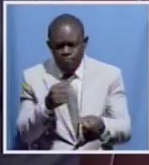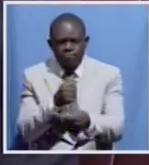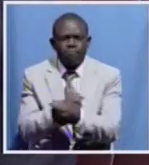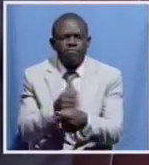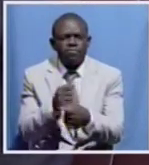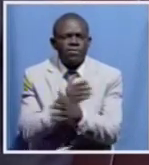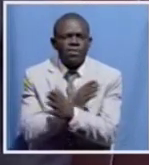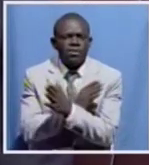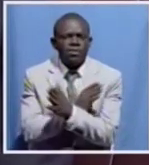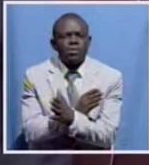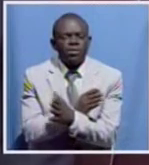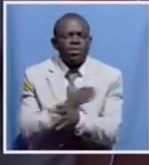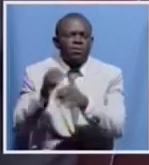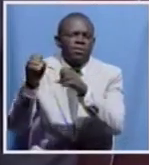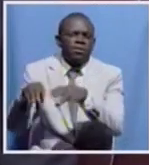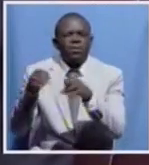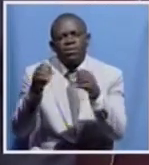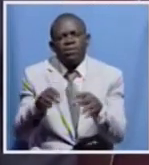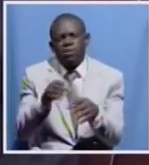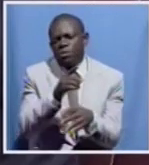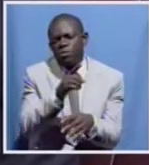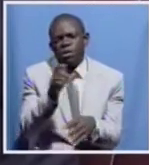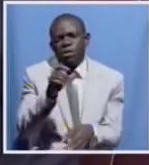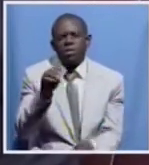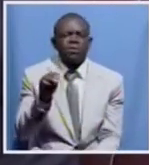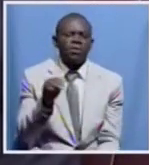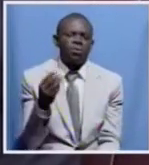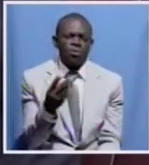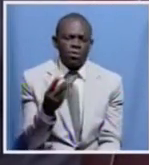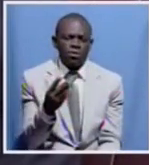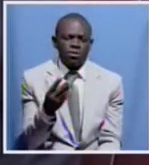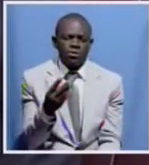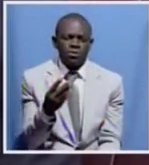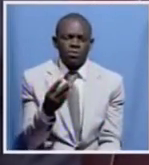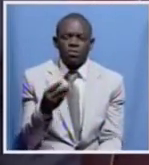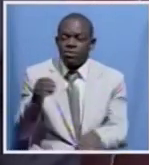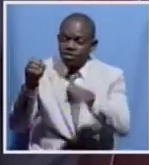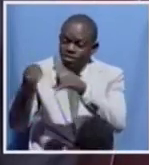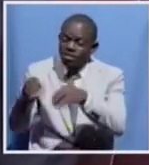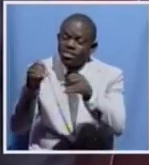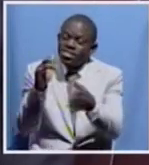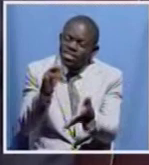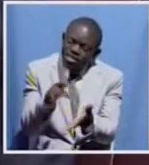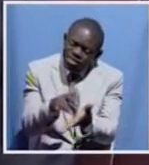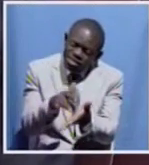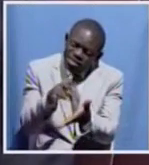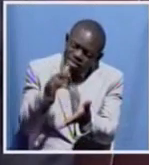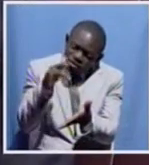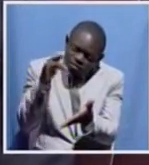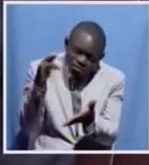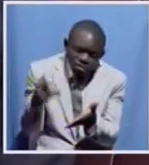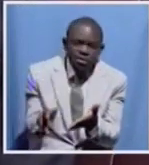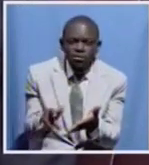about 100 megawatts. Energy is expensive. 100 megawatts is a lot of